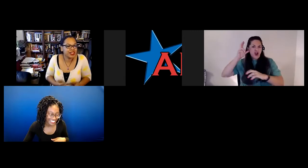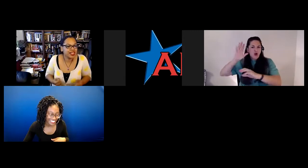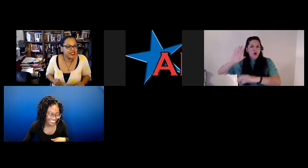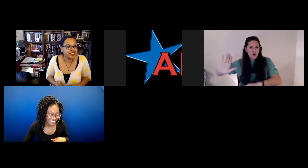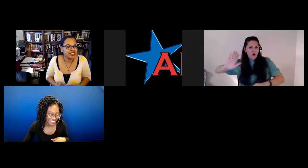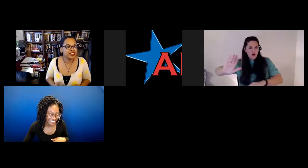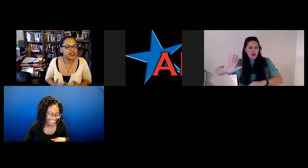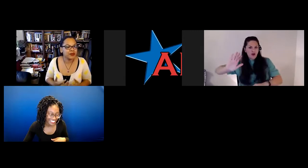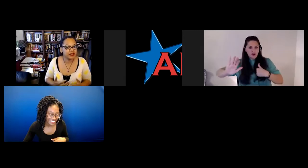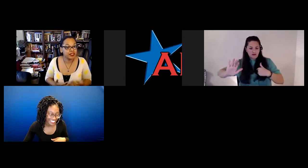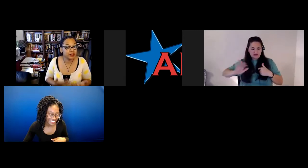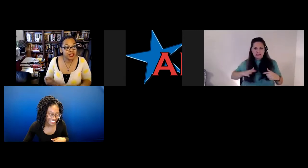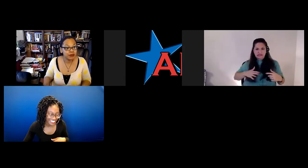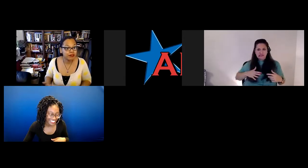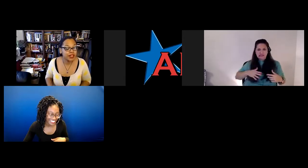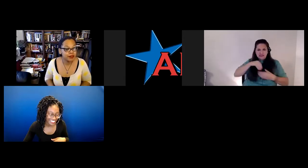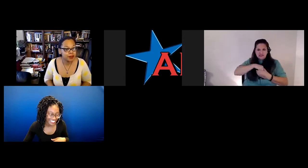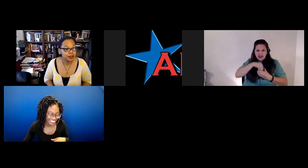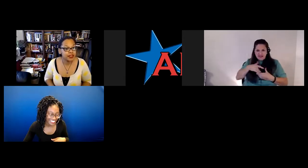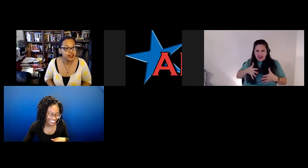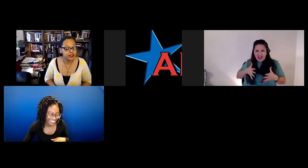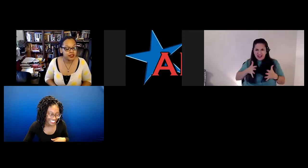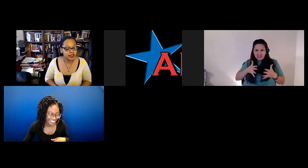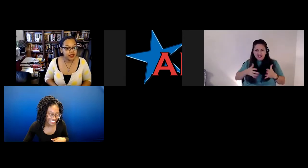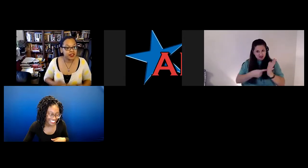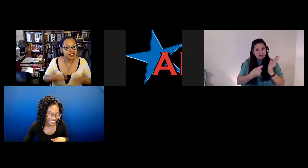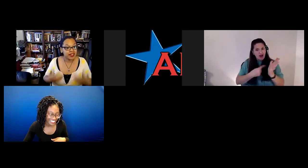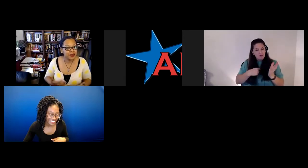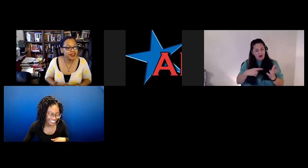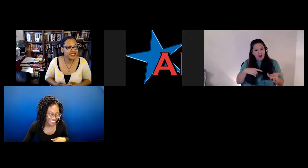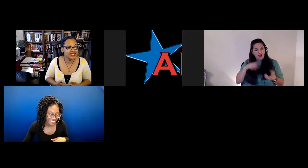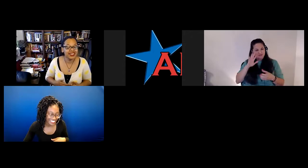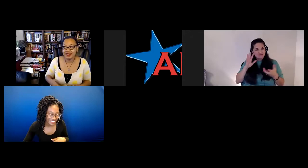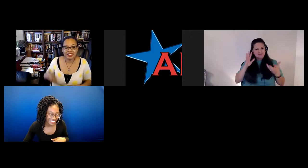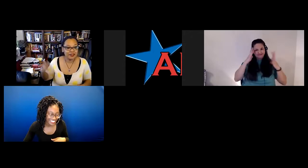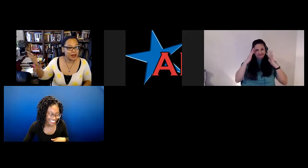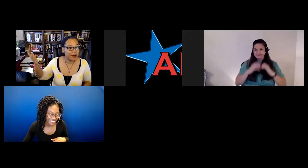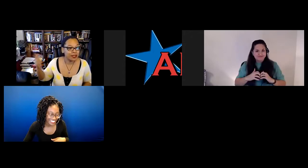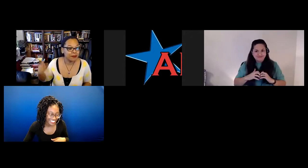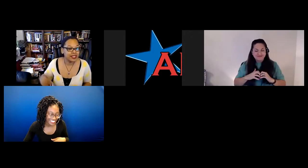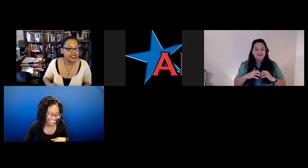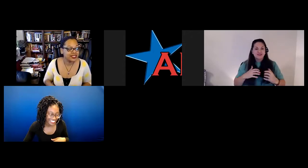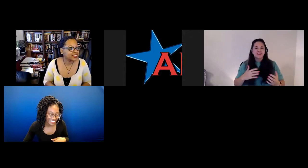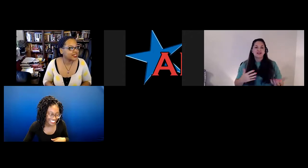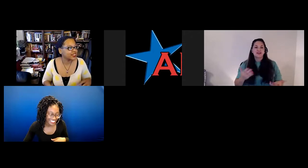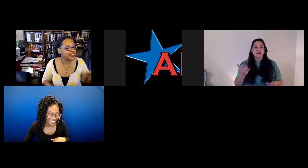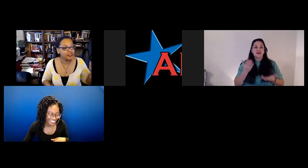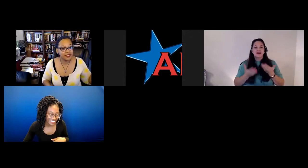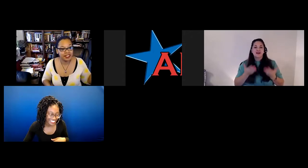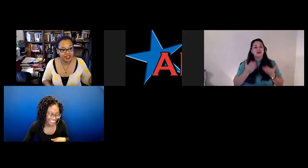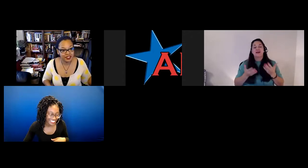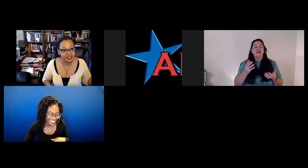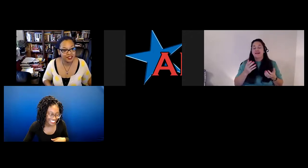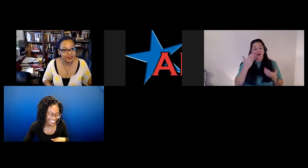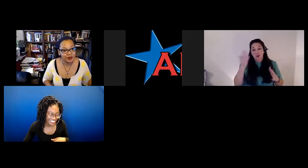really anxious, and I would sometimes even have a meltdown. Now, because perhaps I'm masochistic, I live at